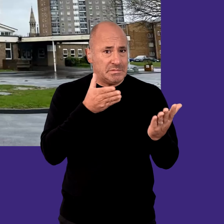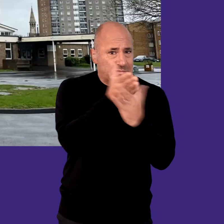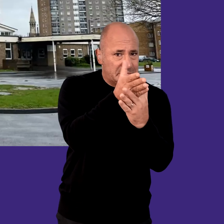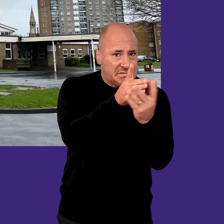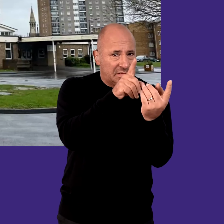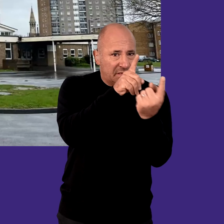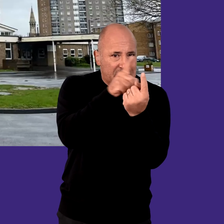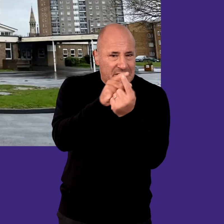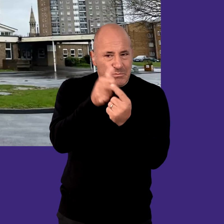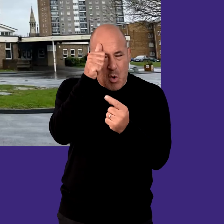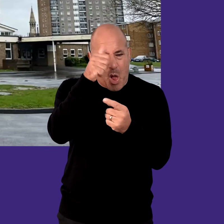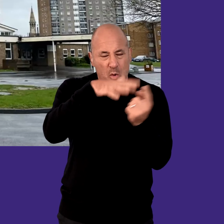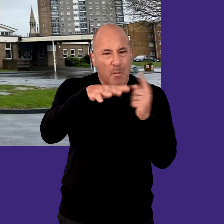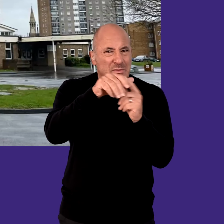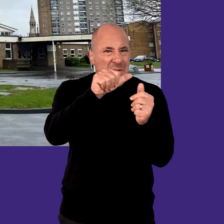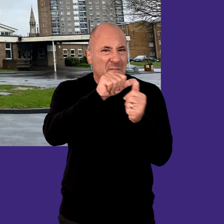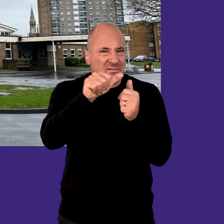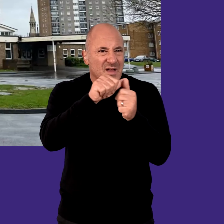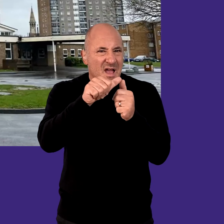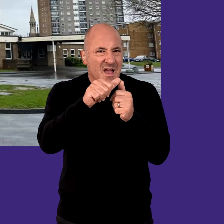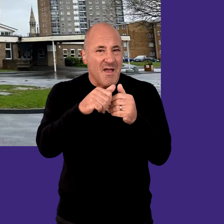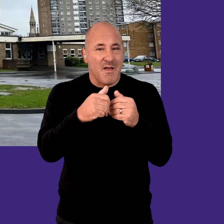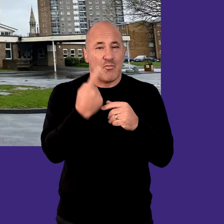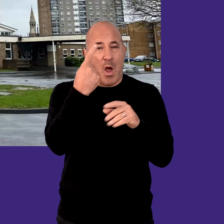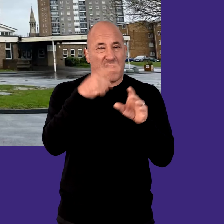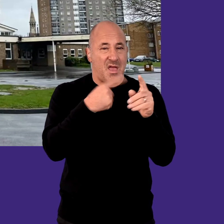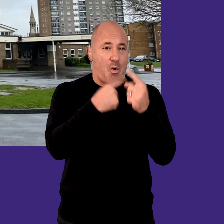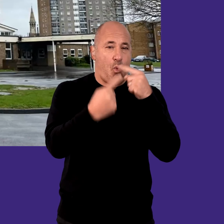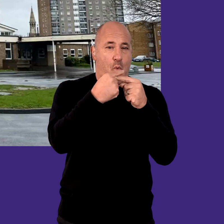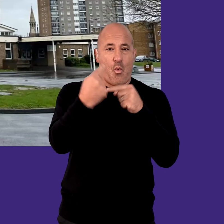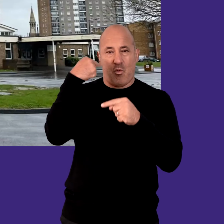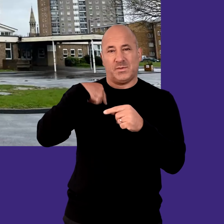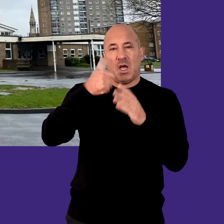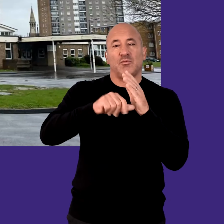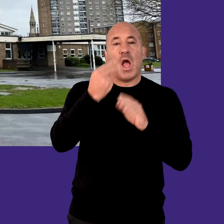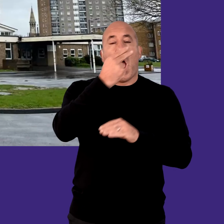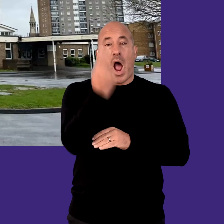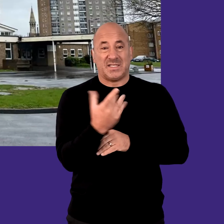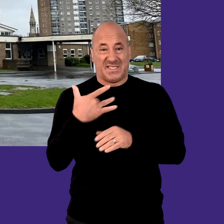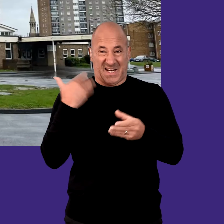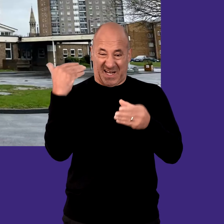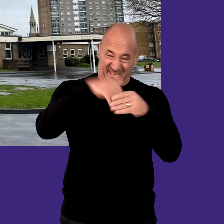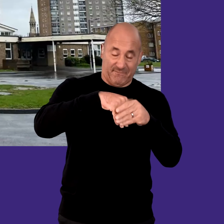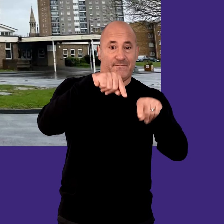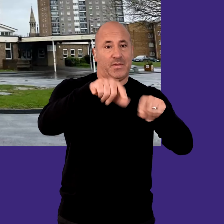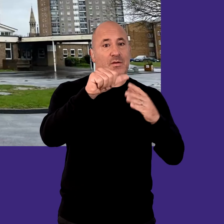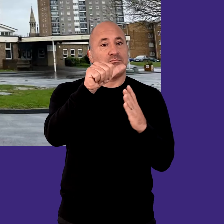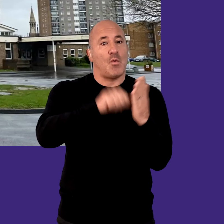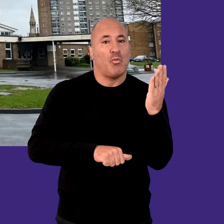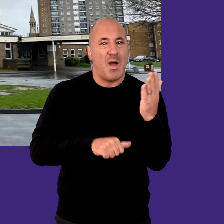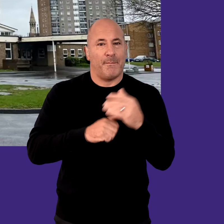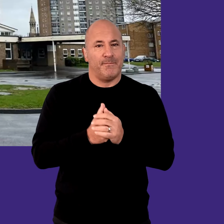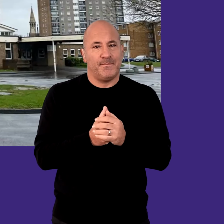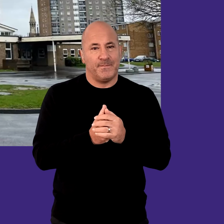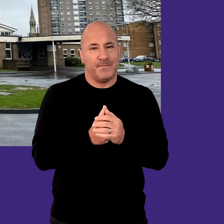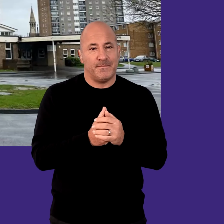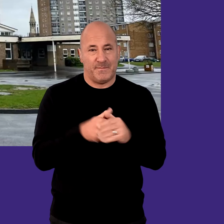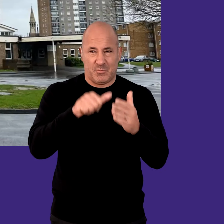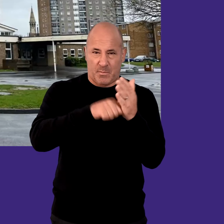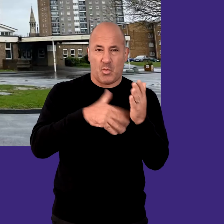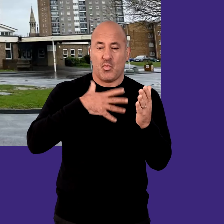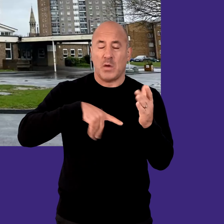So in order to open doors and get to know the community a little bit better, over a year ago, we embarked on an artist in residence